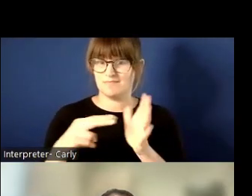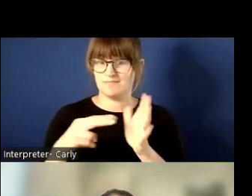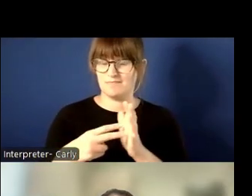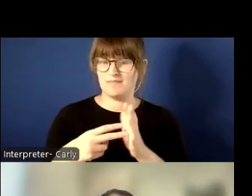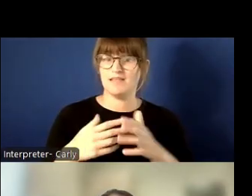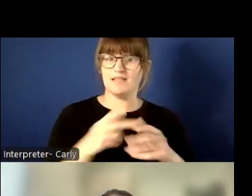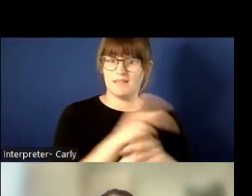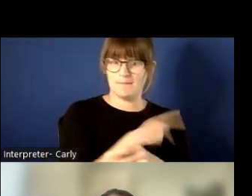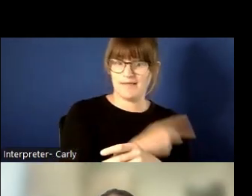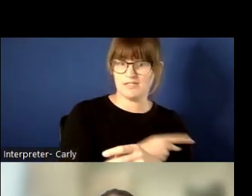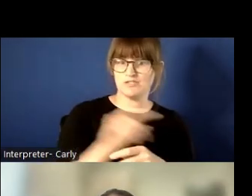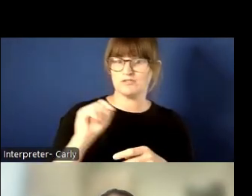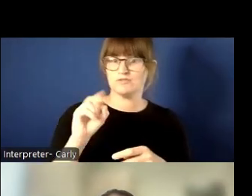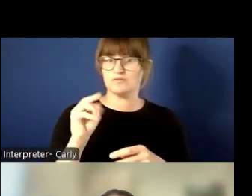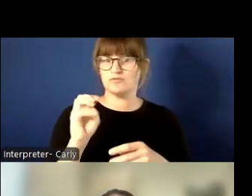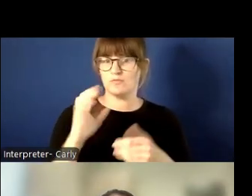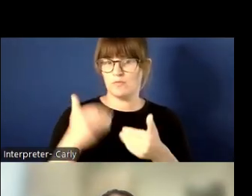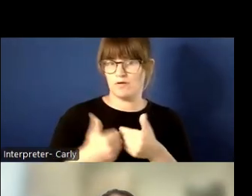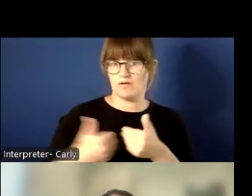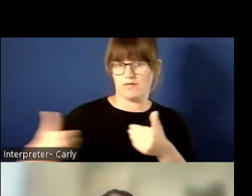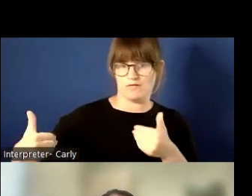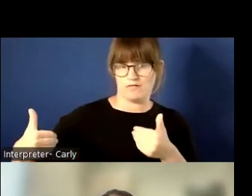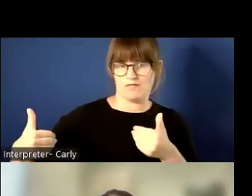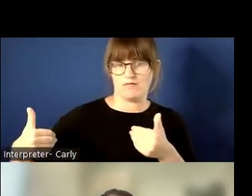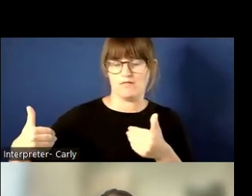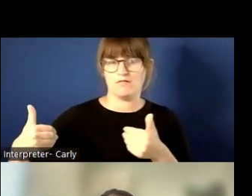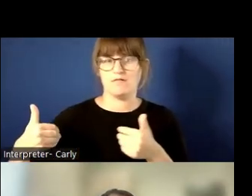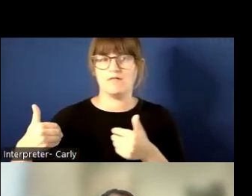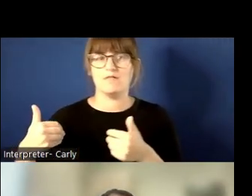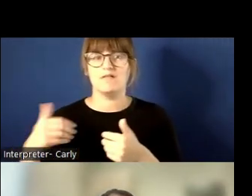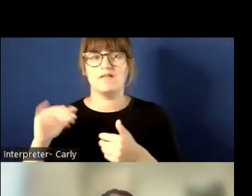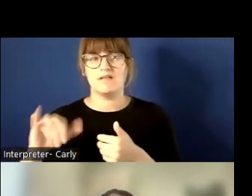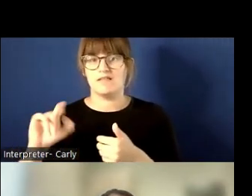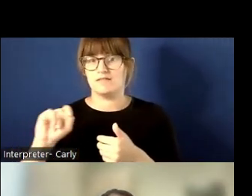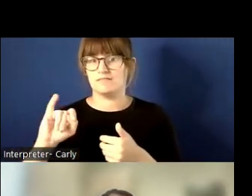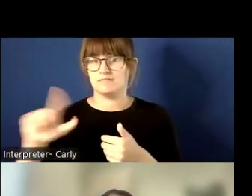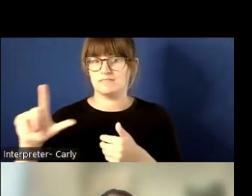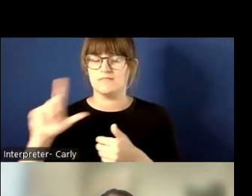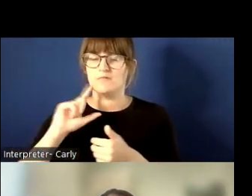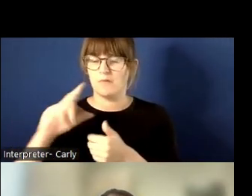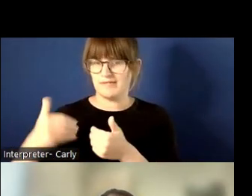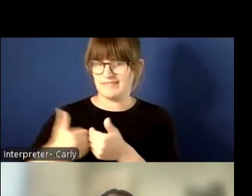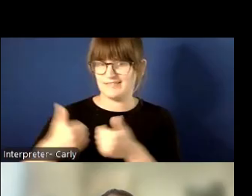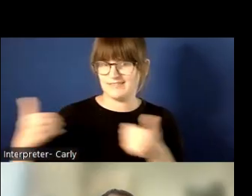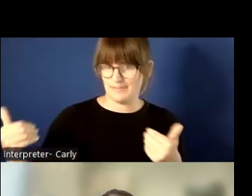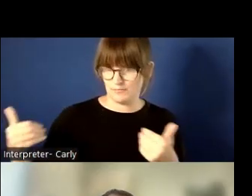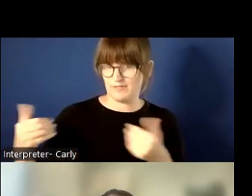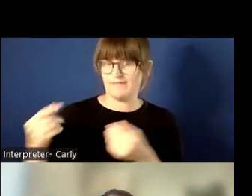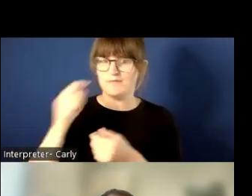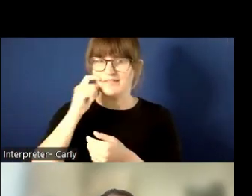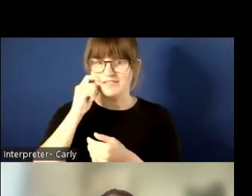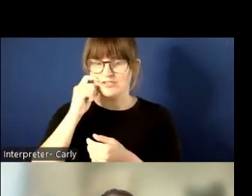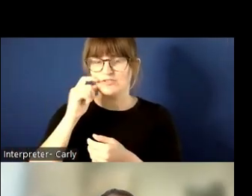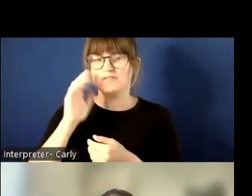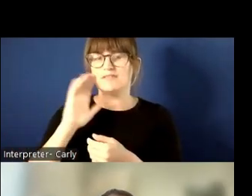tumor infiltrating lymphocytes or the tumor infiltrating immune cells are isolated from this tumor tissue. They're